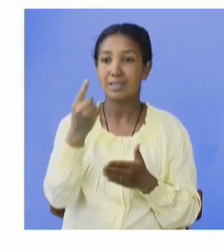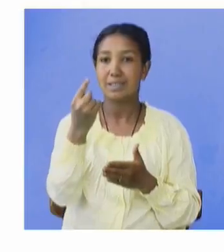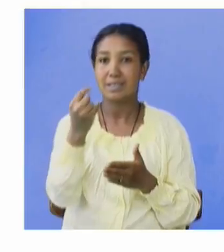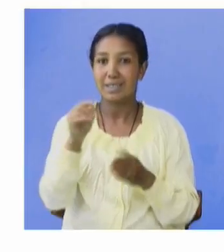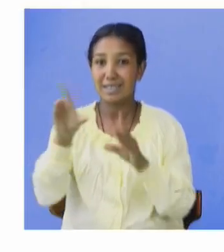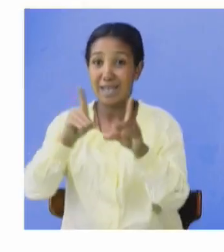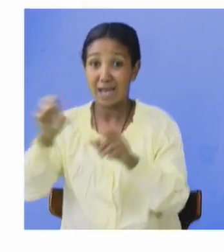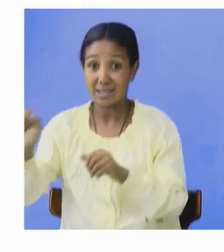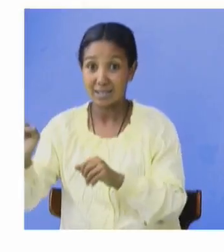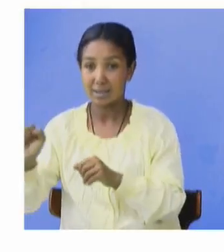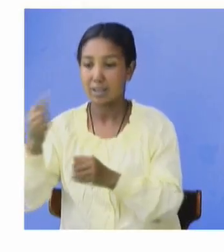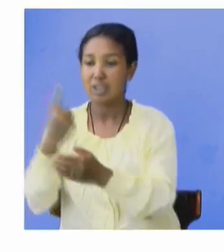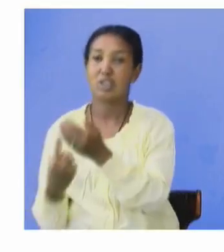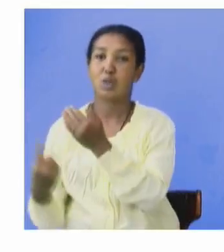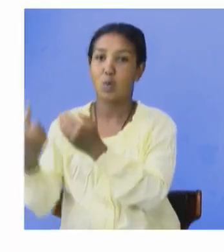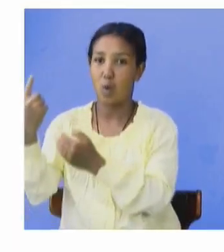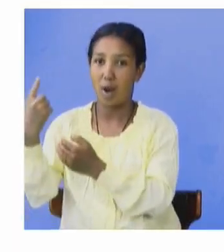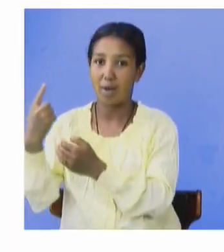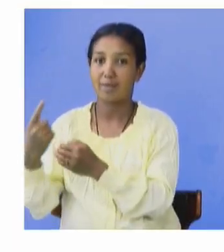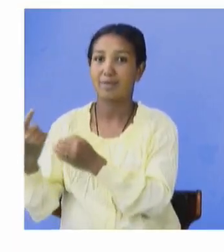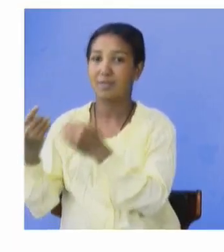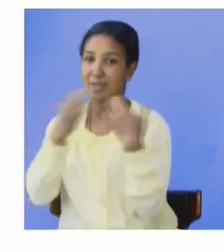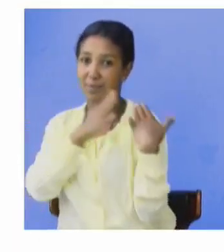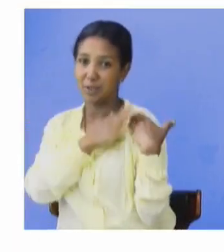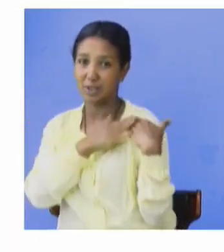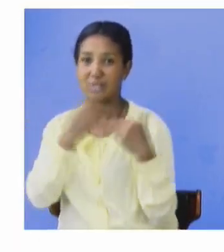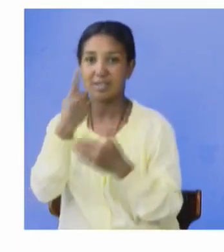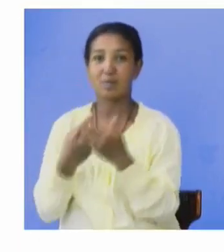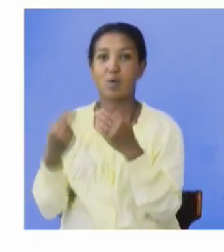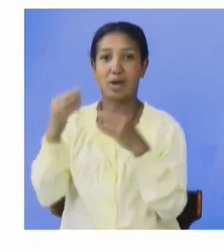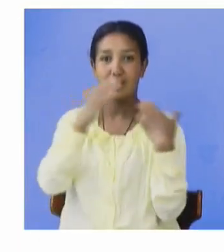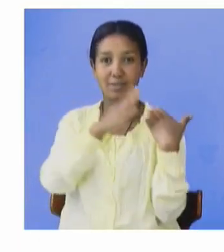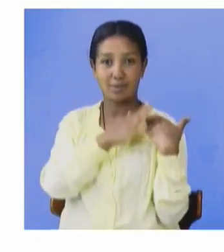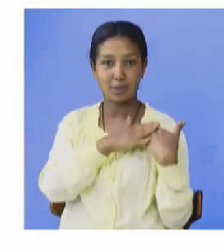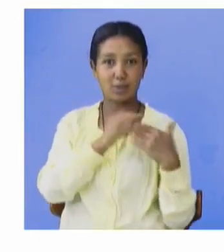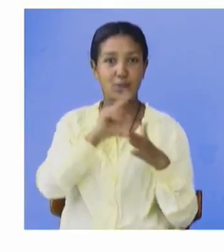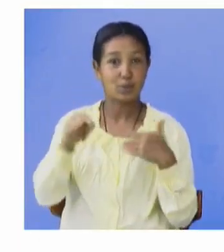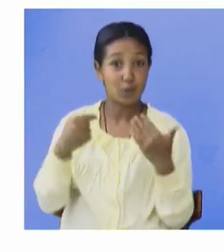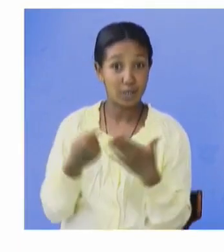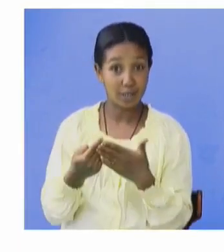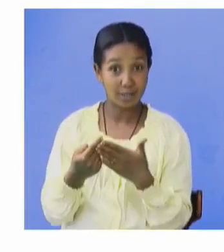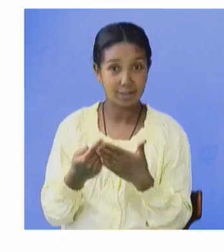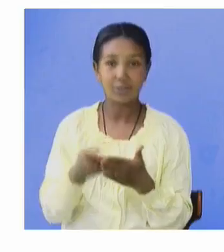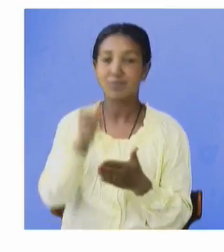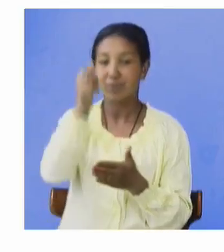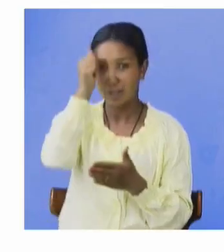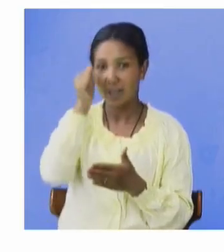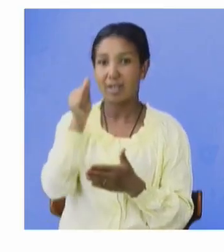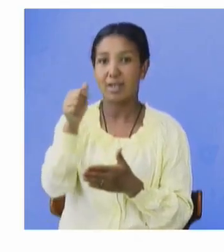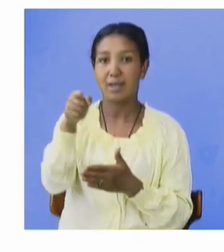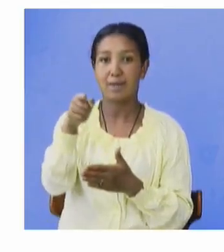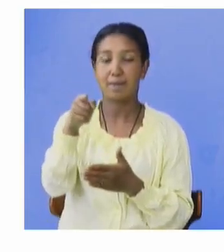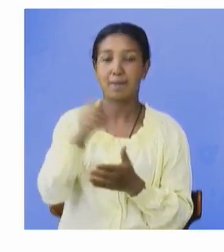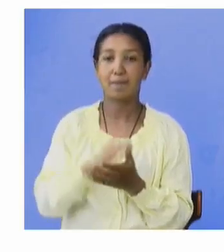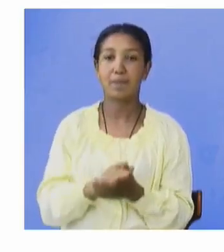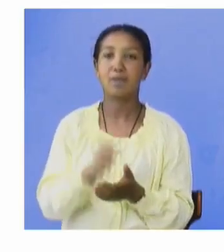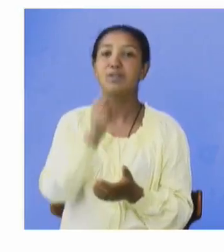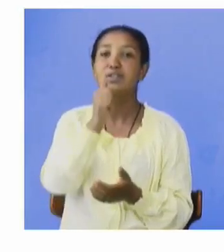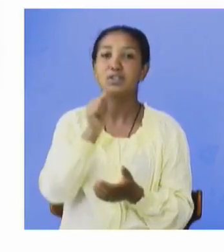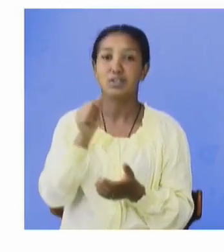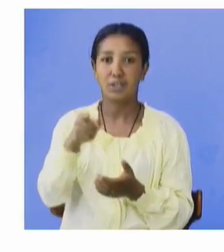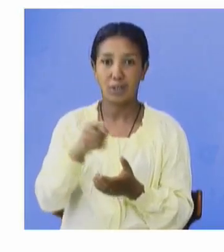does for singular subject. Singular subject. So here is he,